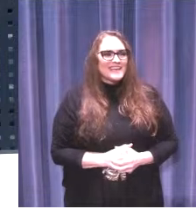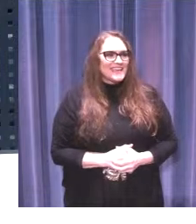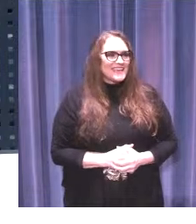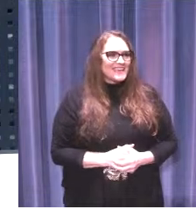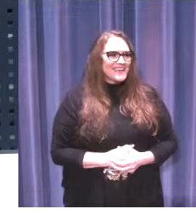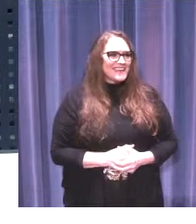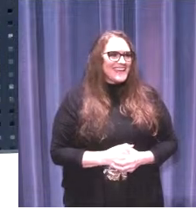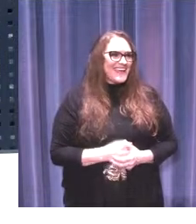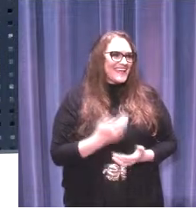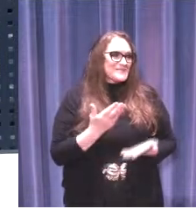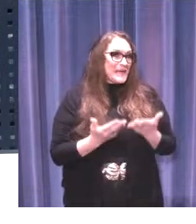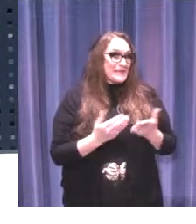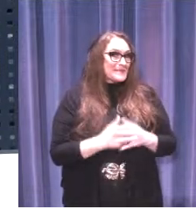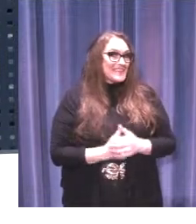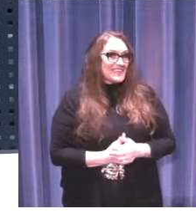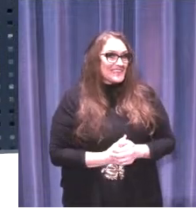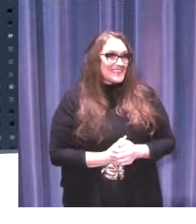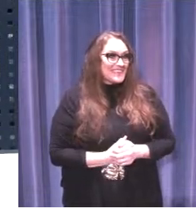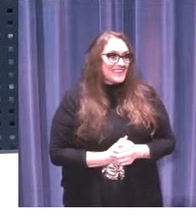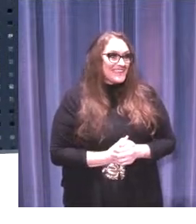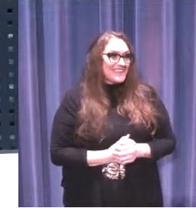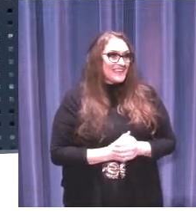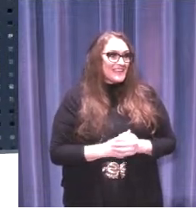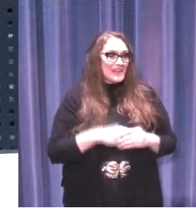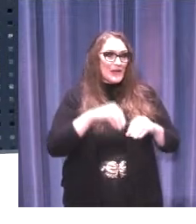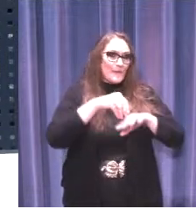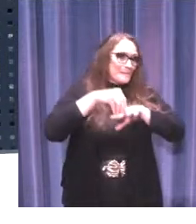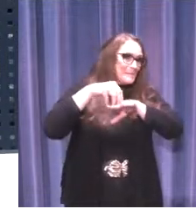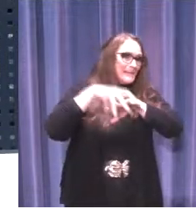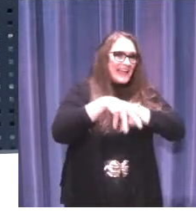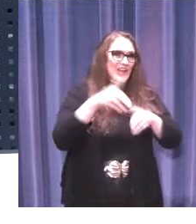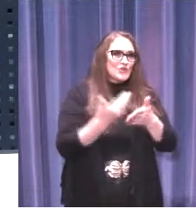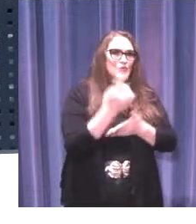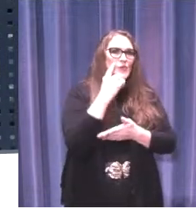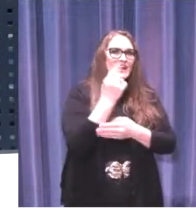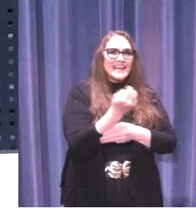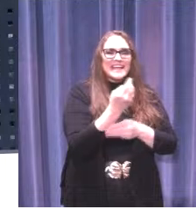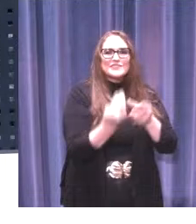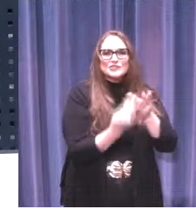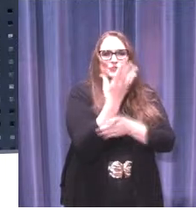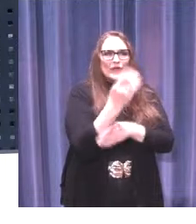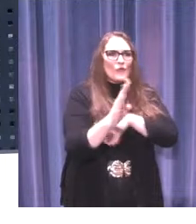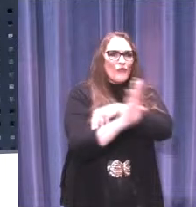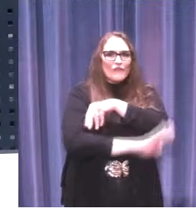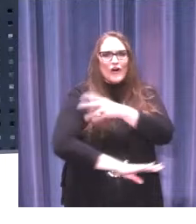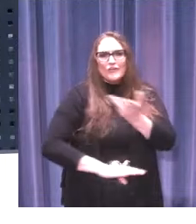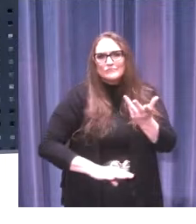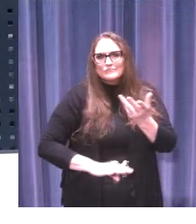And maybe plant a new one in the spring or in the fall.